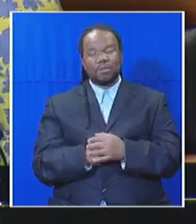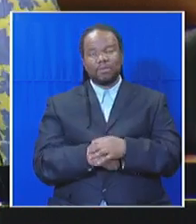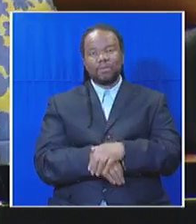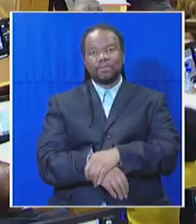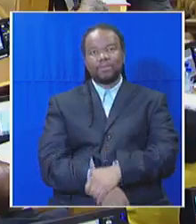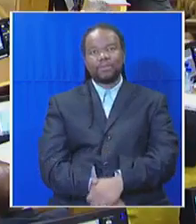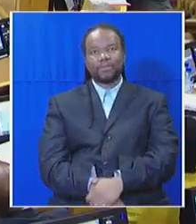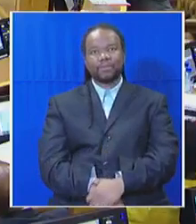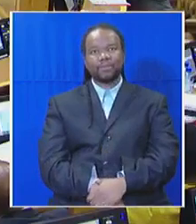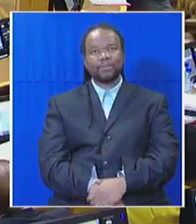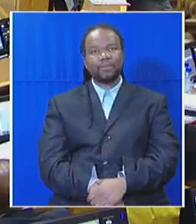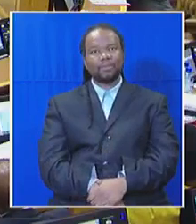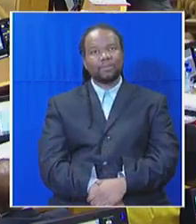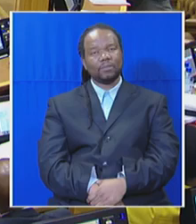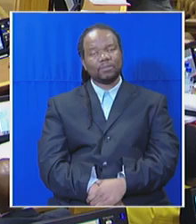Somlomo.